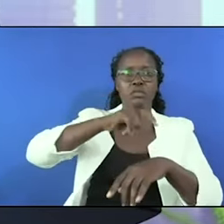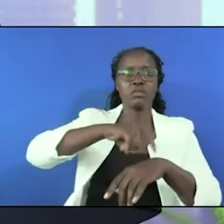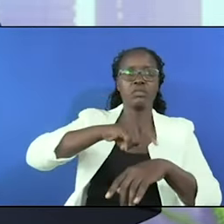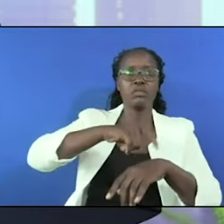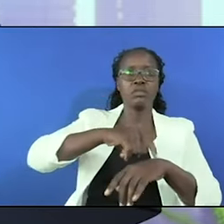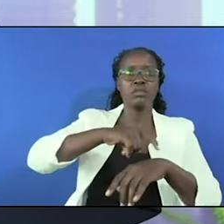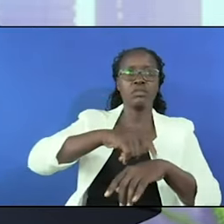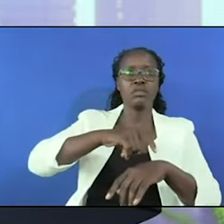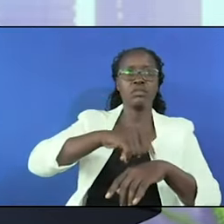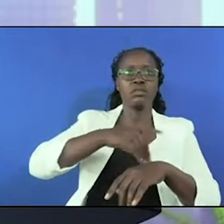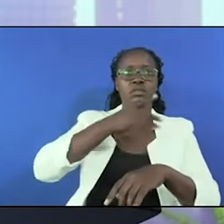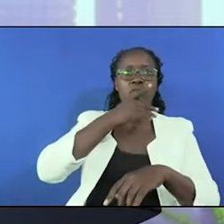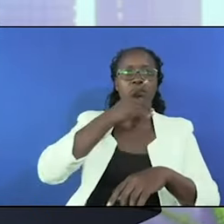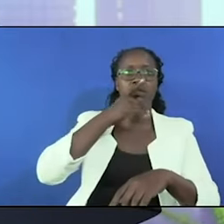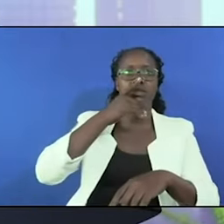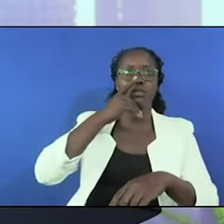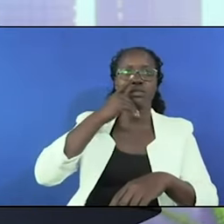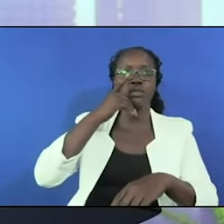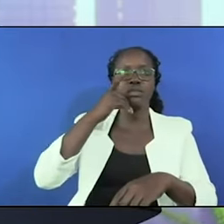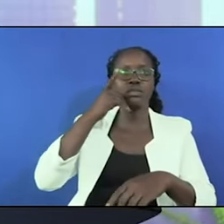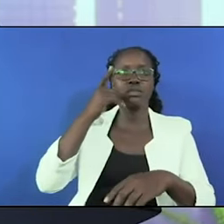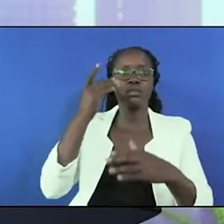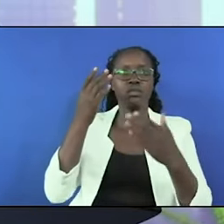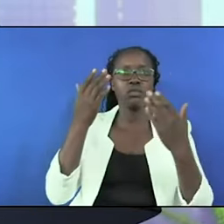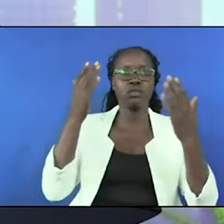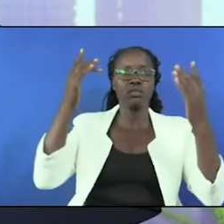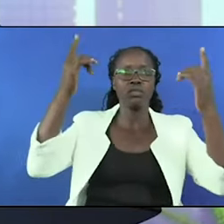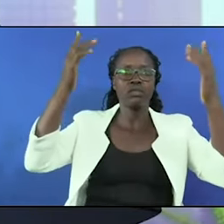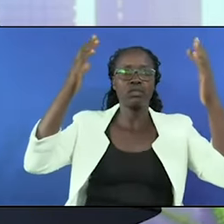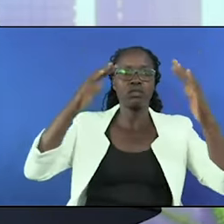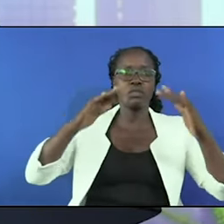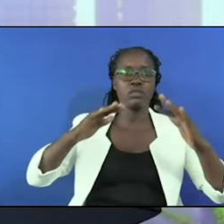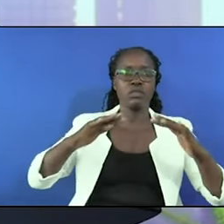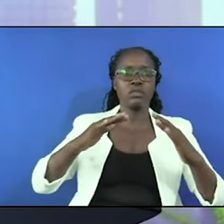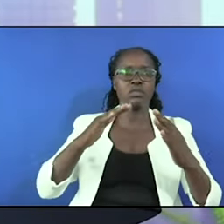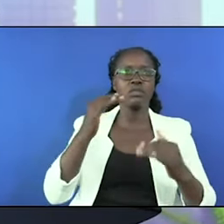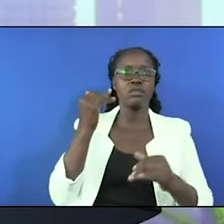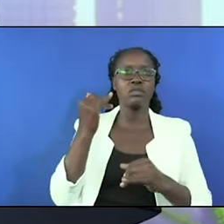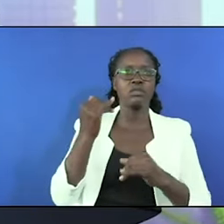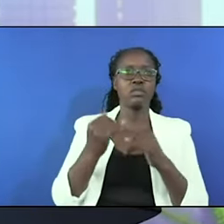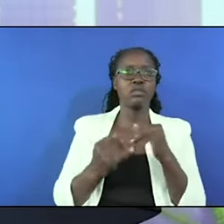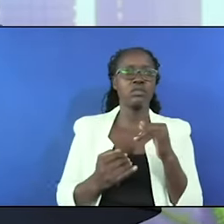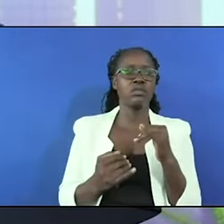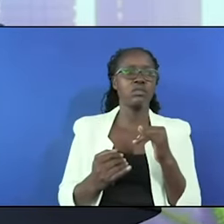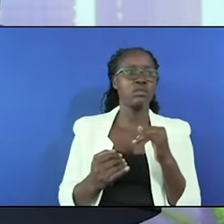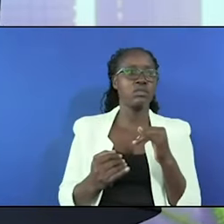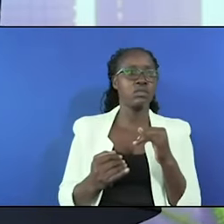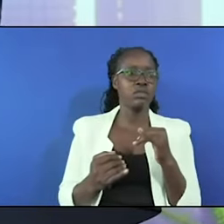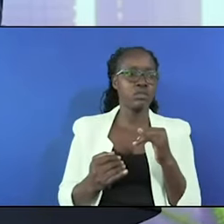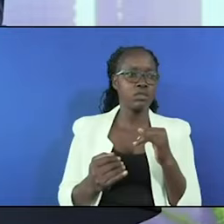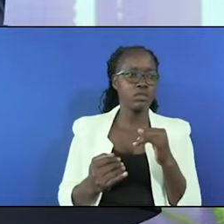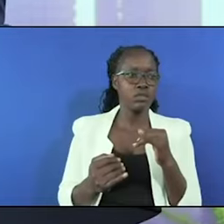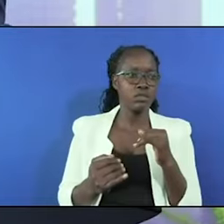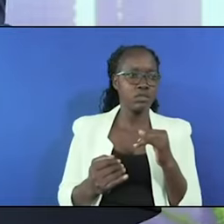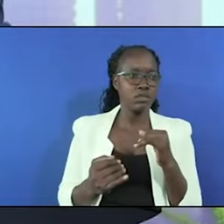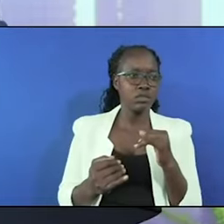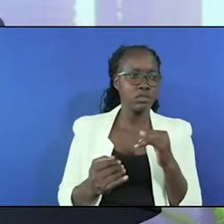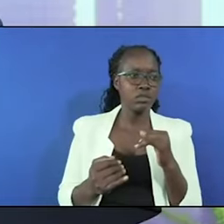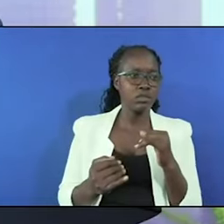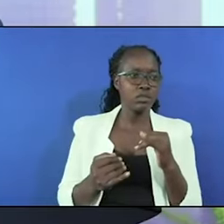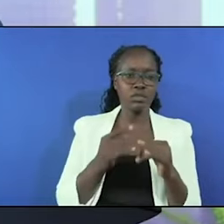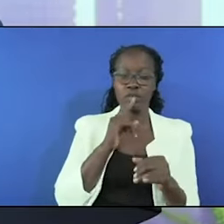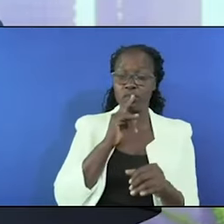what? Until the season of rain, of dryness is over.